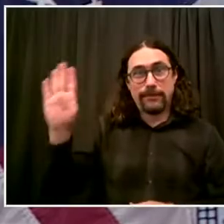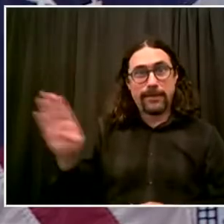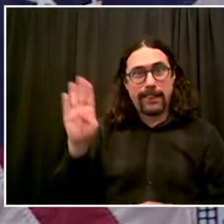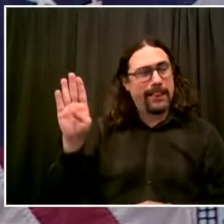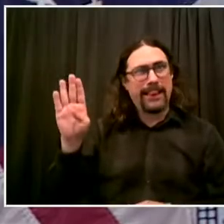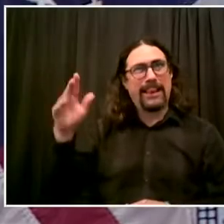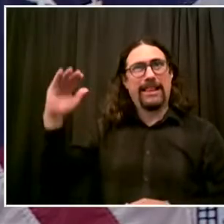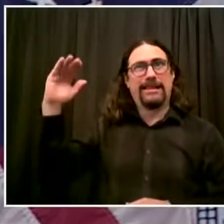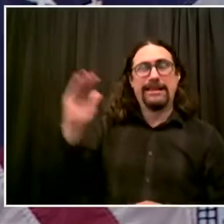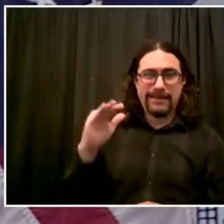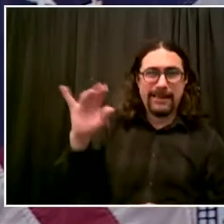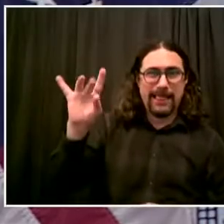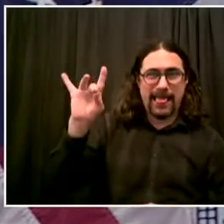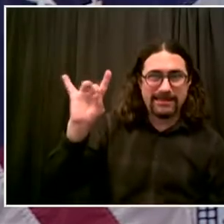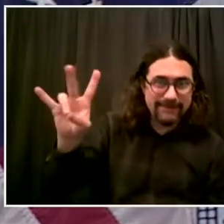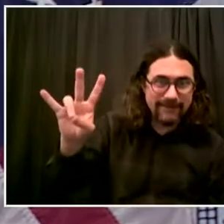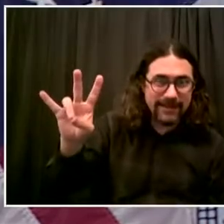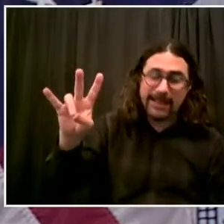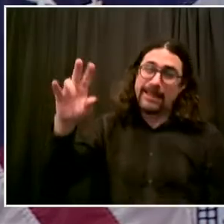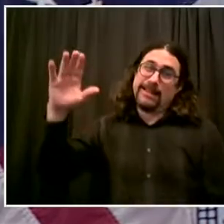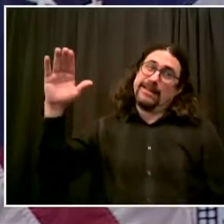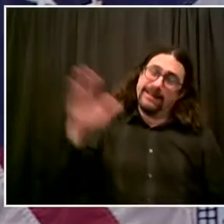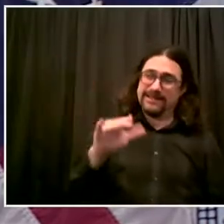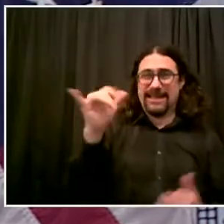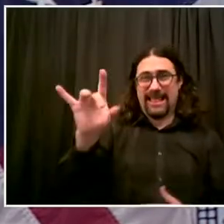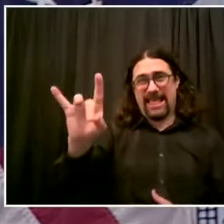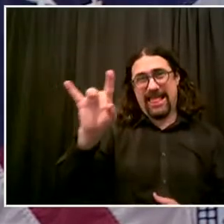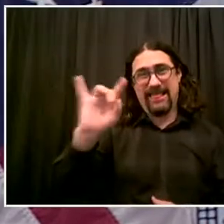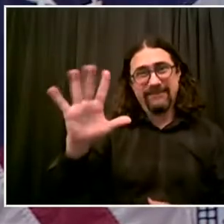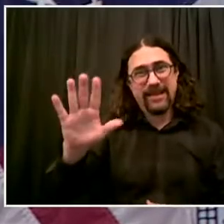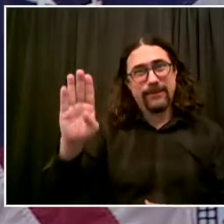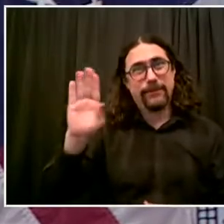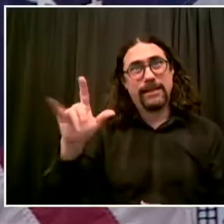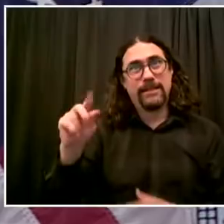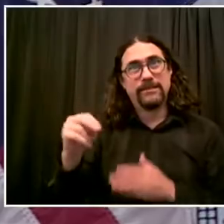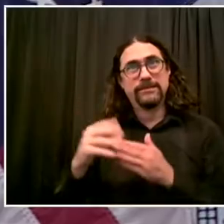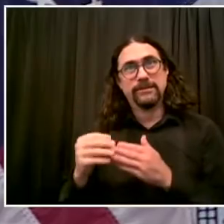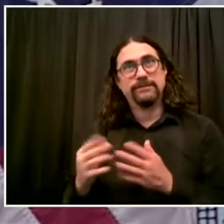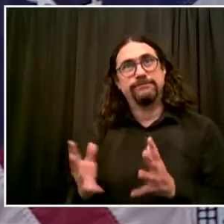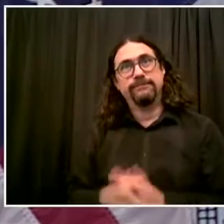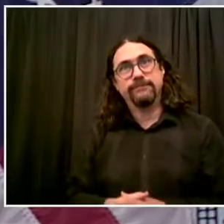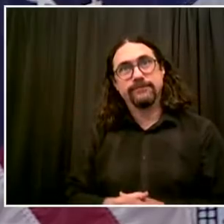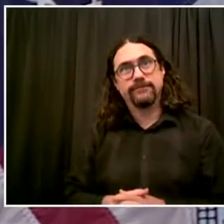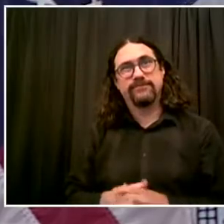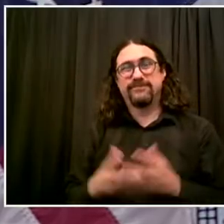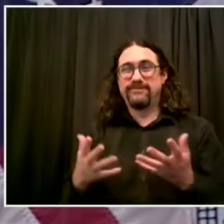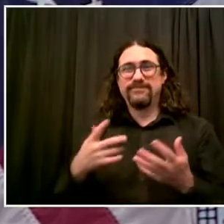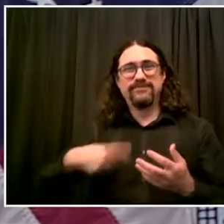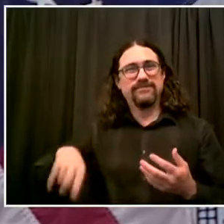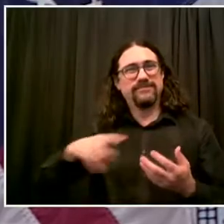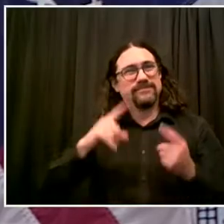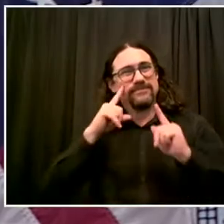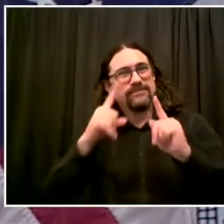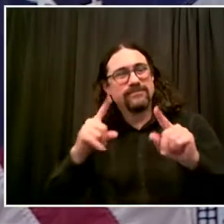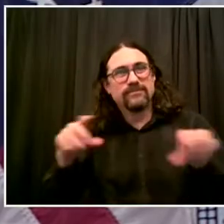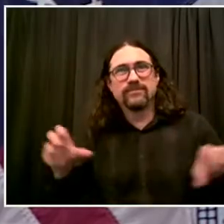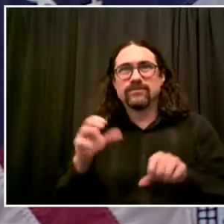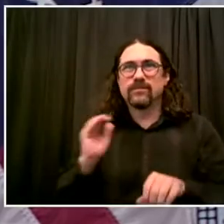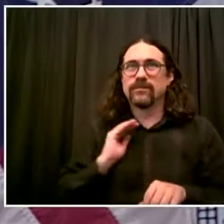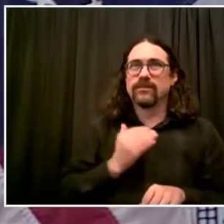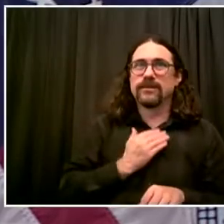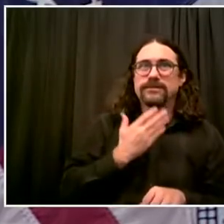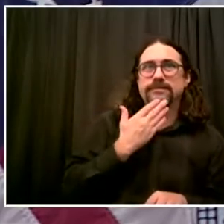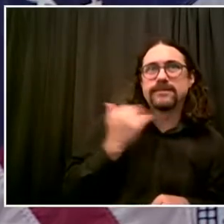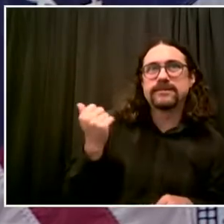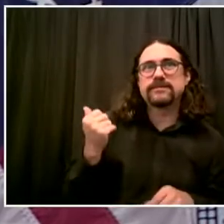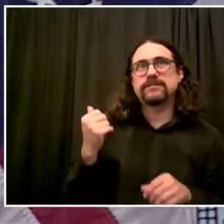your question, we've done our best to estimate the revenue dynamics going forward and be cautious and conservative. So when we say